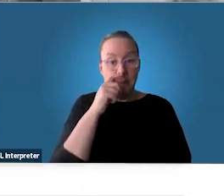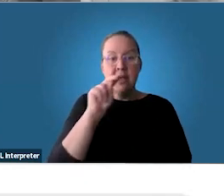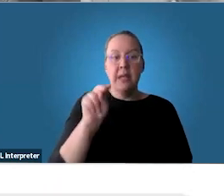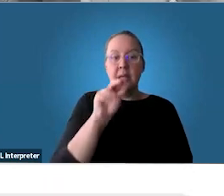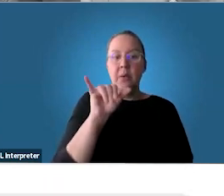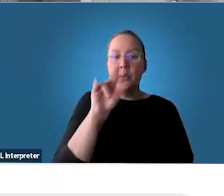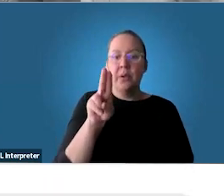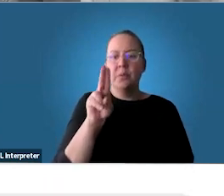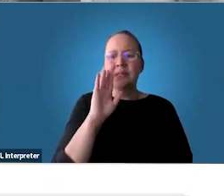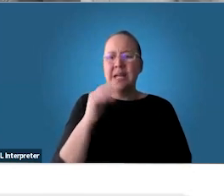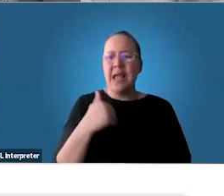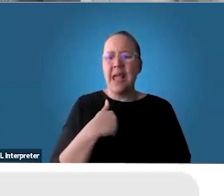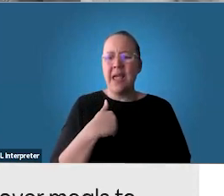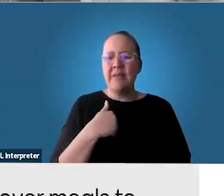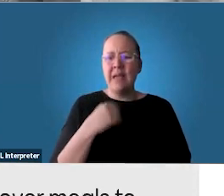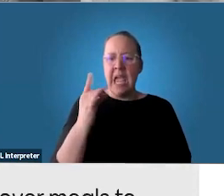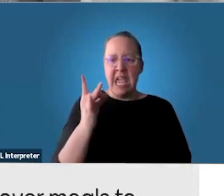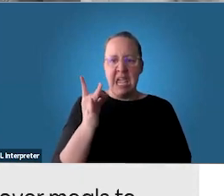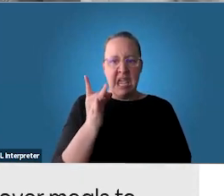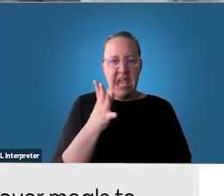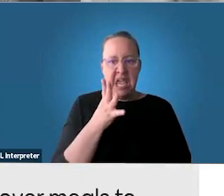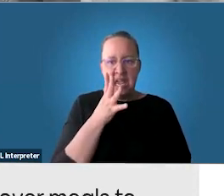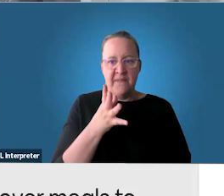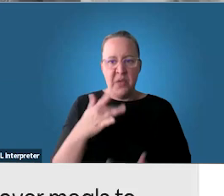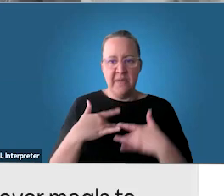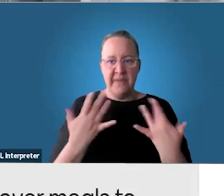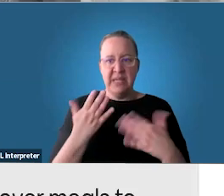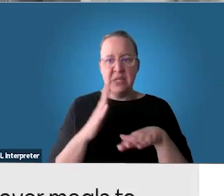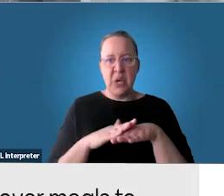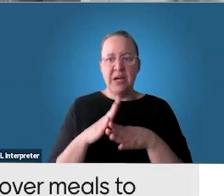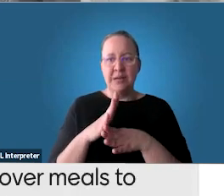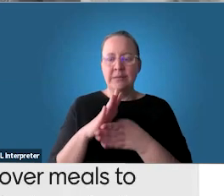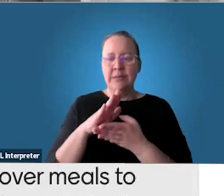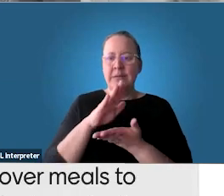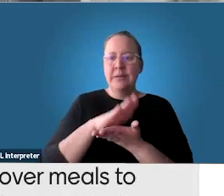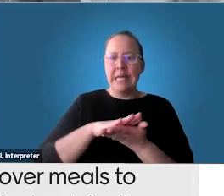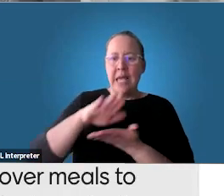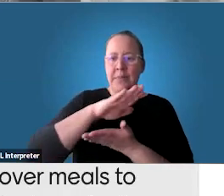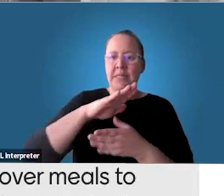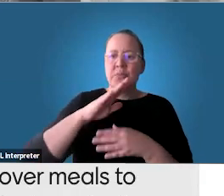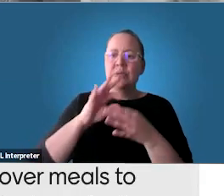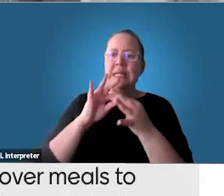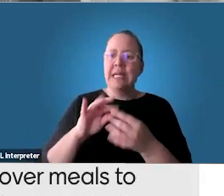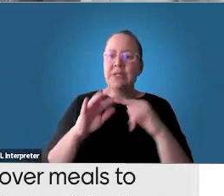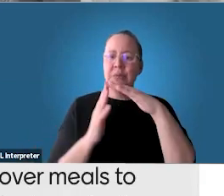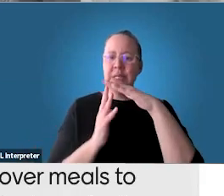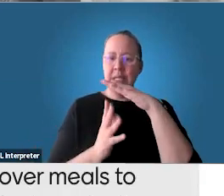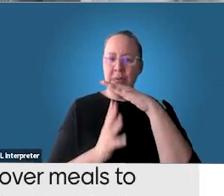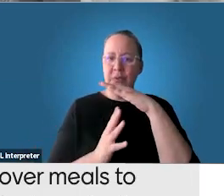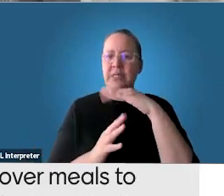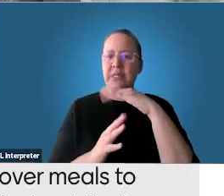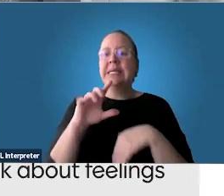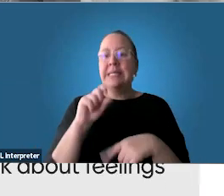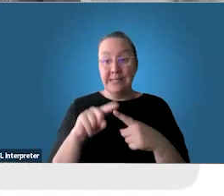NYU was going to have a very, very like hateful event on campus around immigrants, and all of the student groups